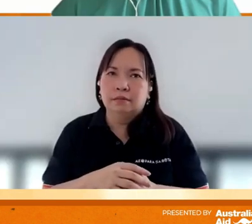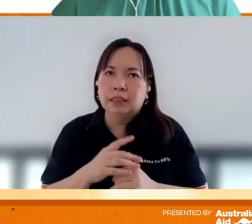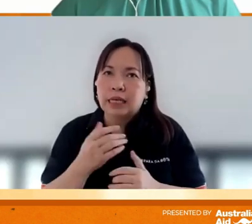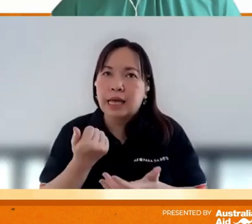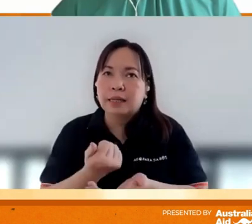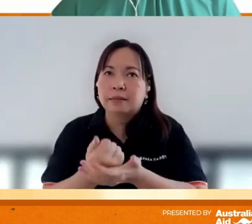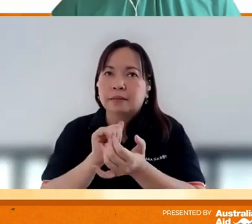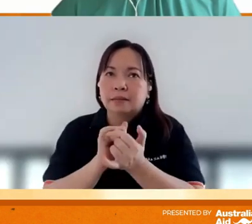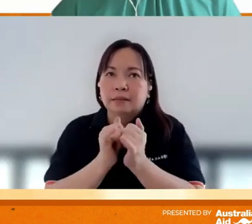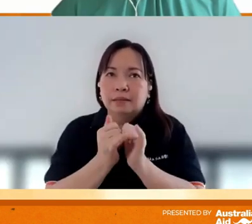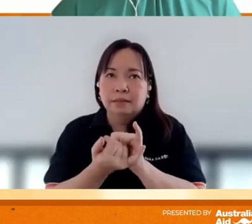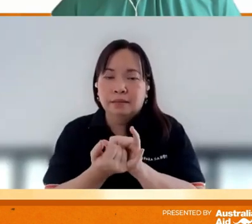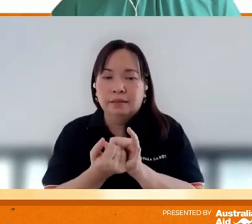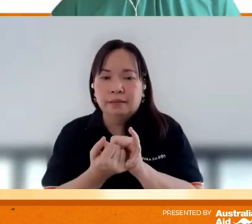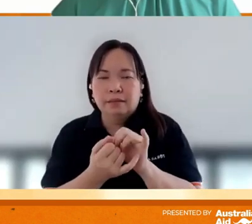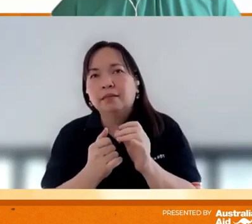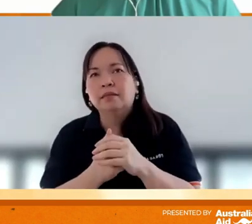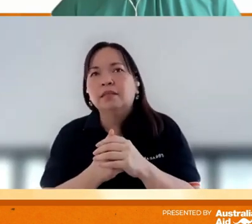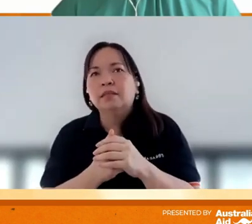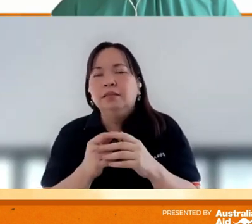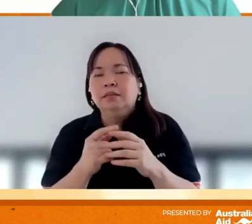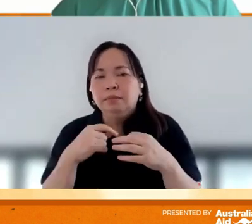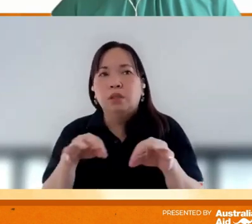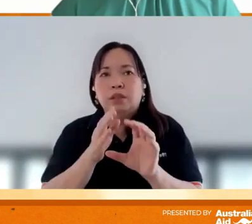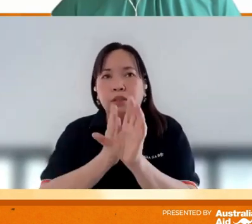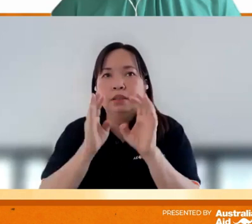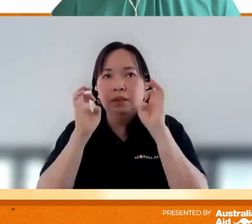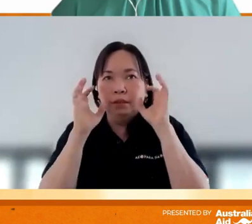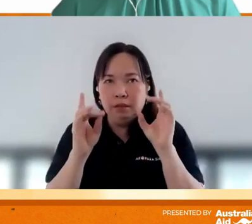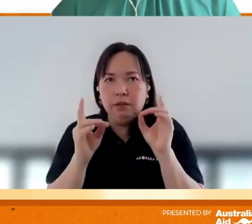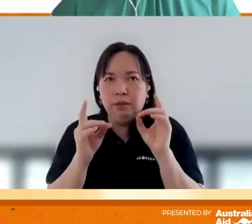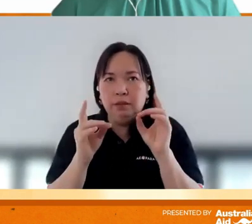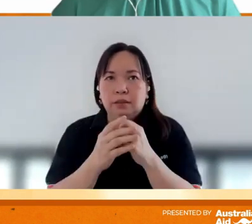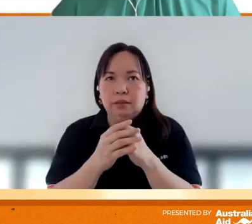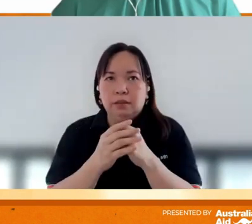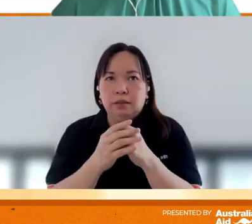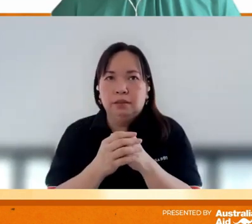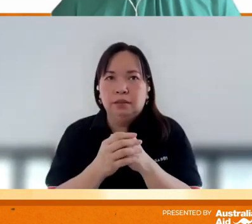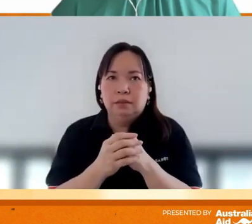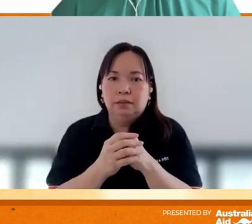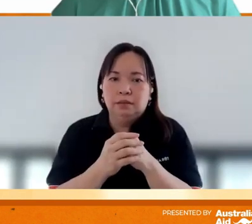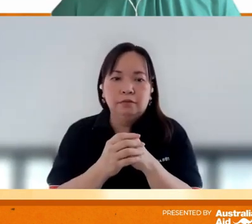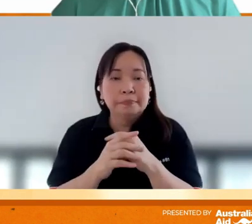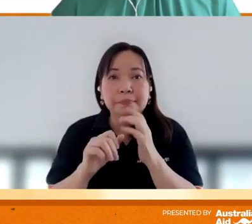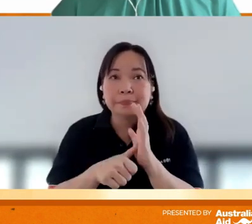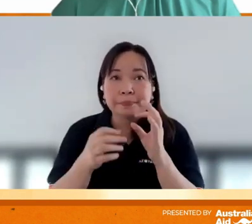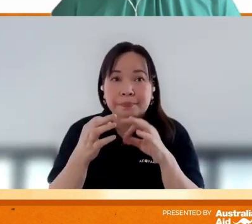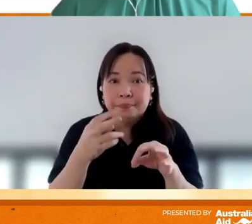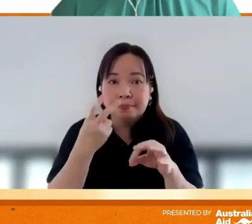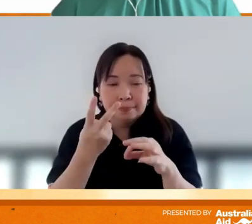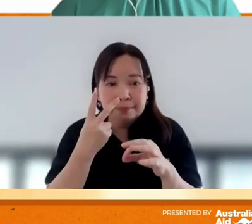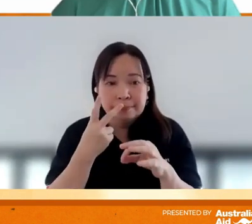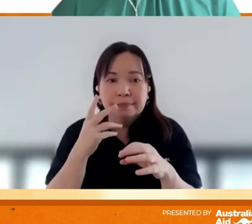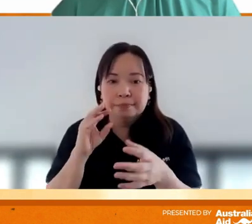din, psychoeducation, stress natin yung importance ng makita sila ng isang mental health professional the